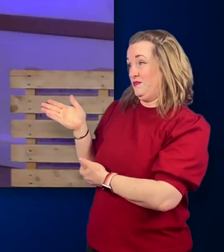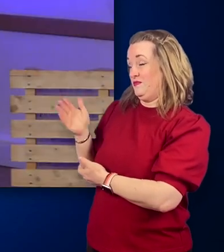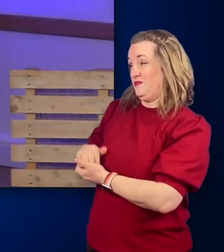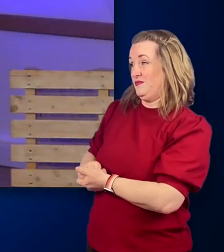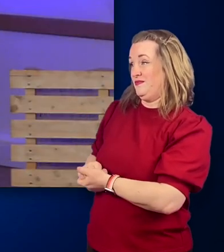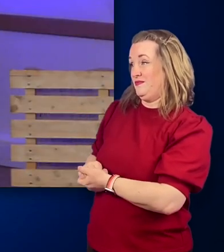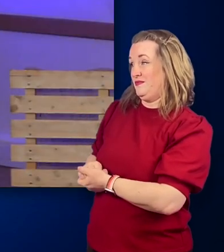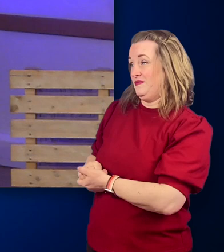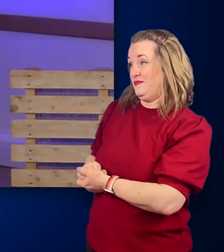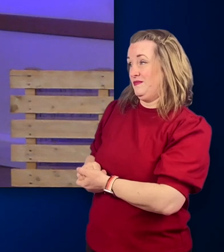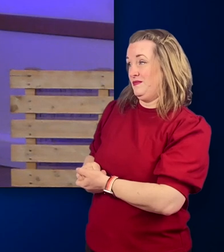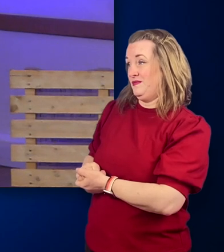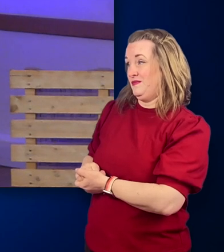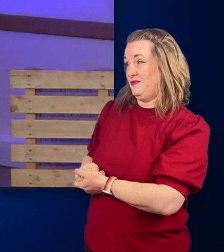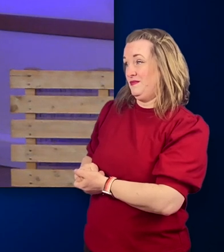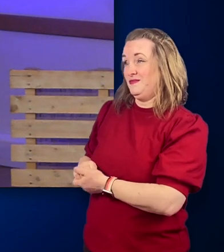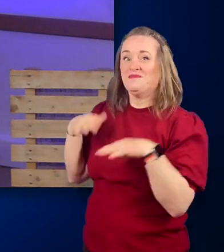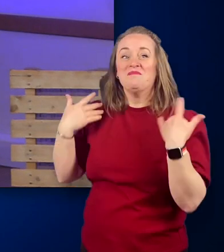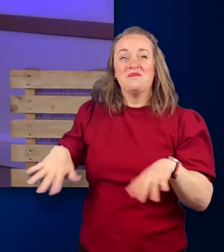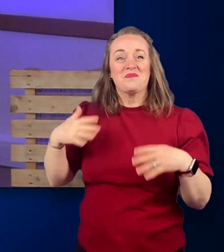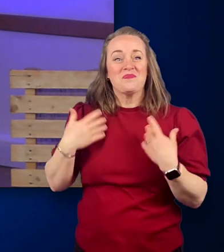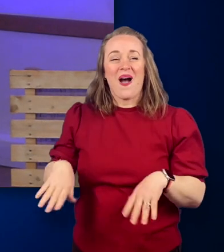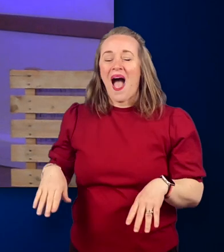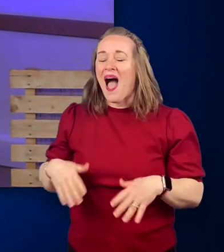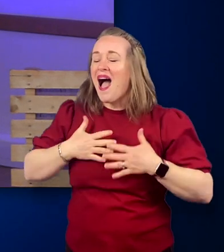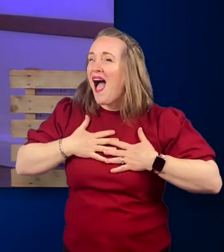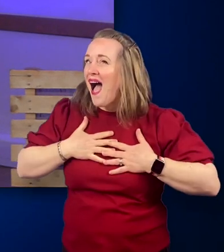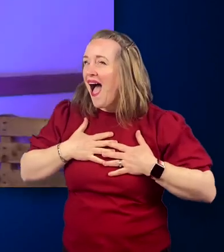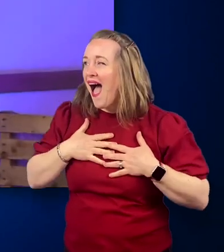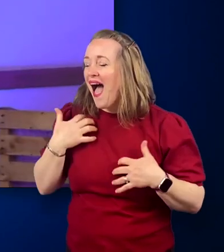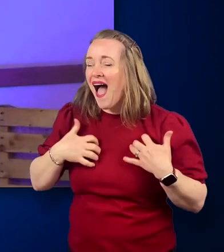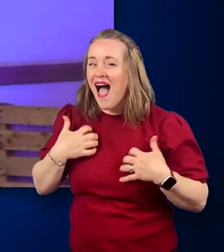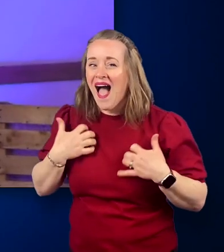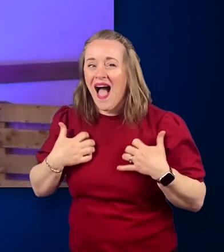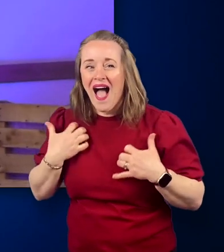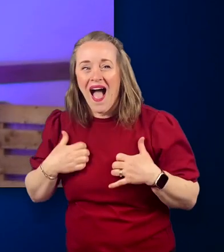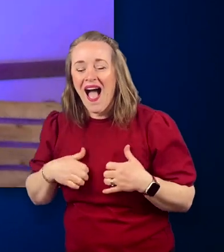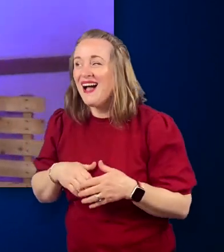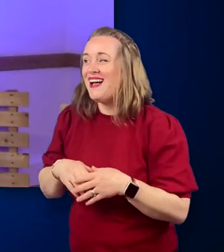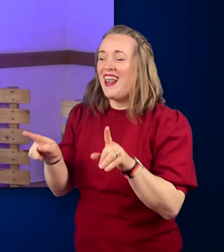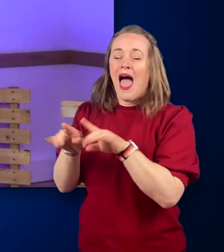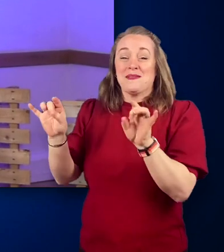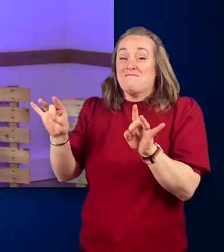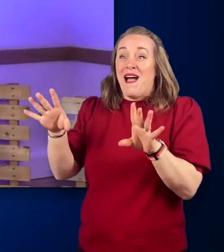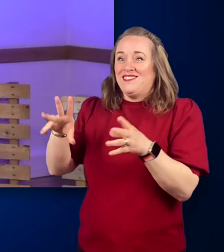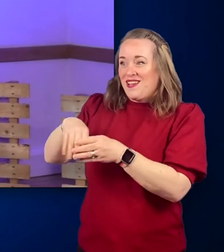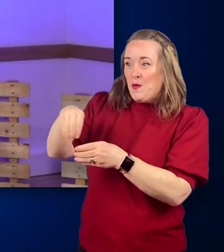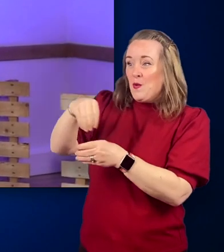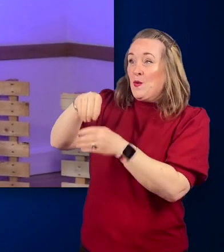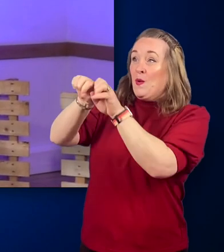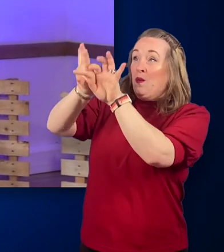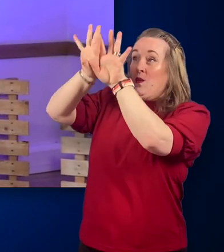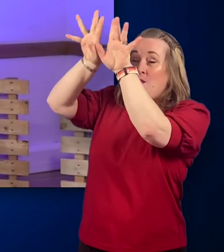will grow. Wow, like it's like magic! It's our magic tree, ha ha.